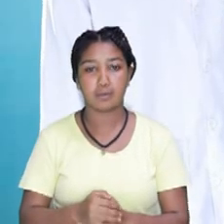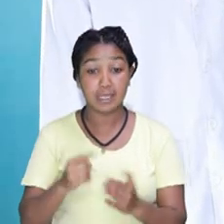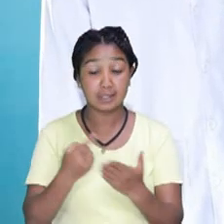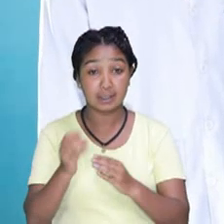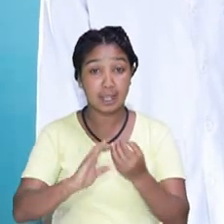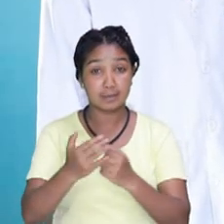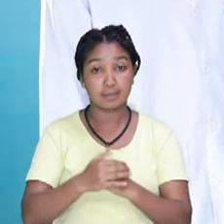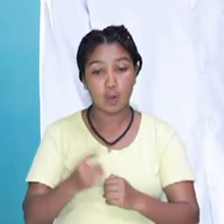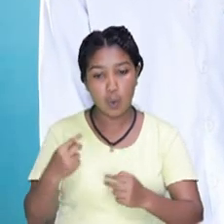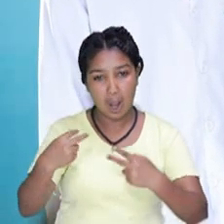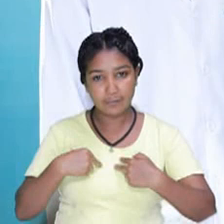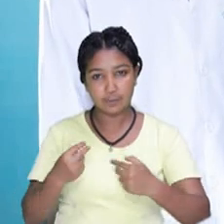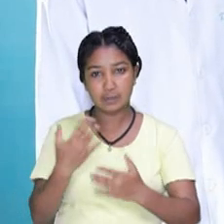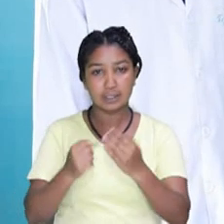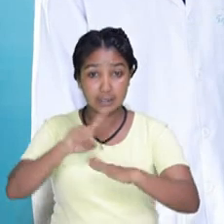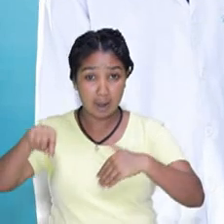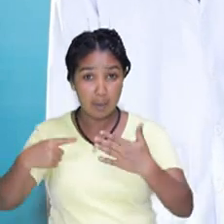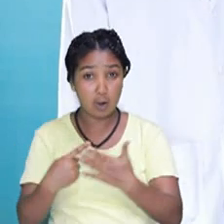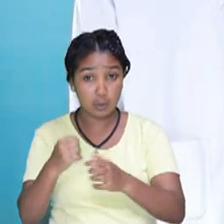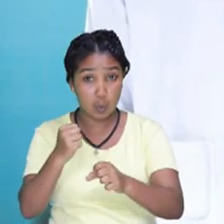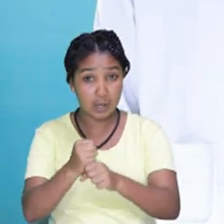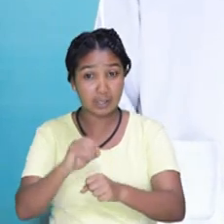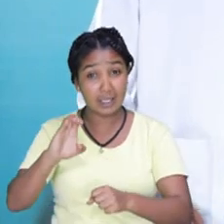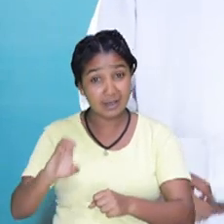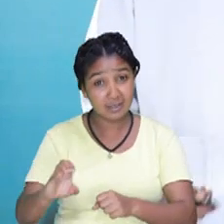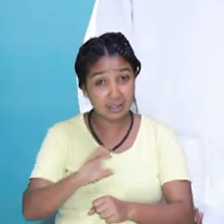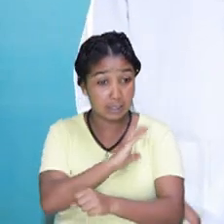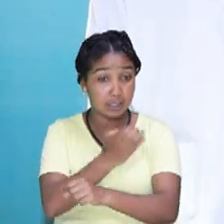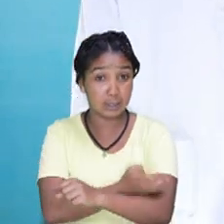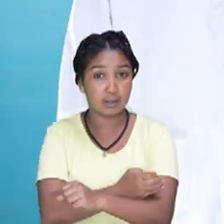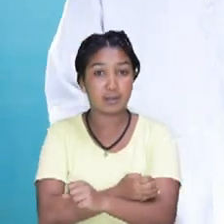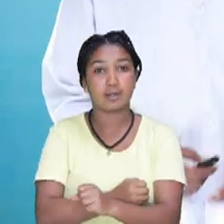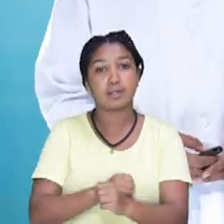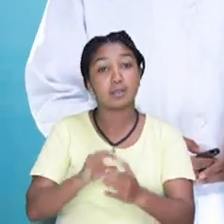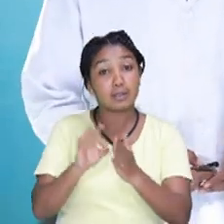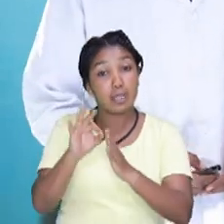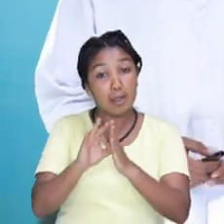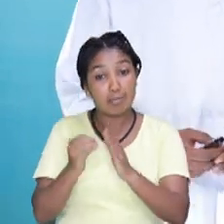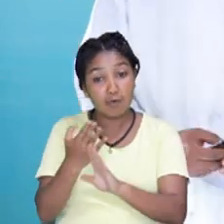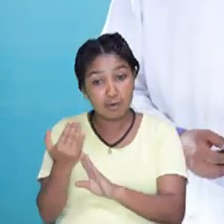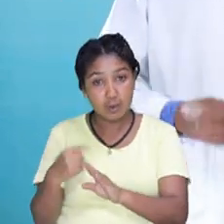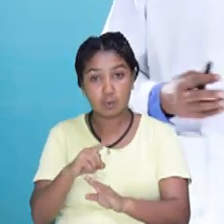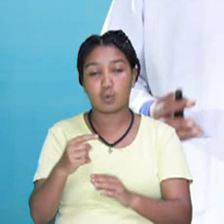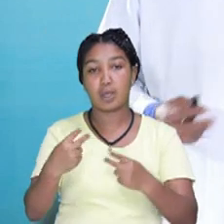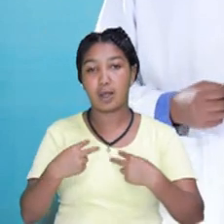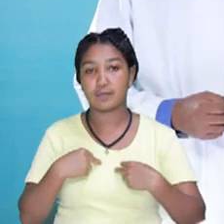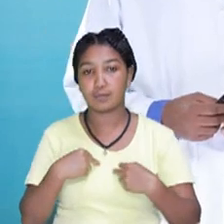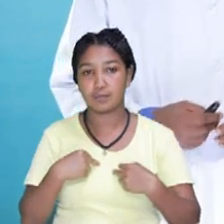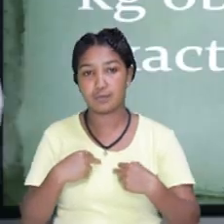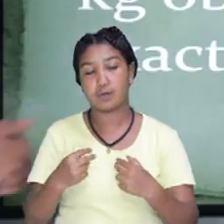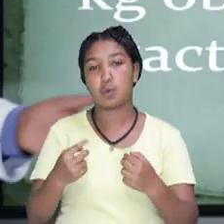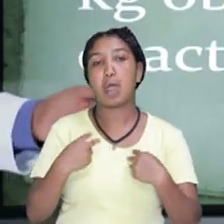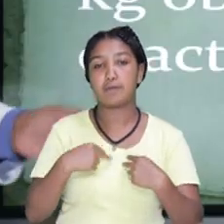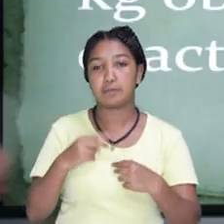In this case, we have to discuss about work energy theorem. But before that, we should have to have